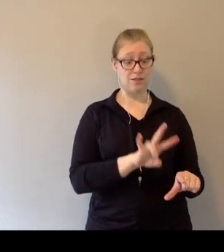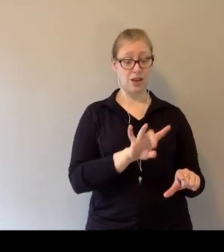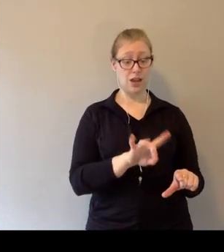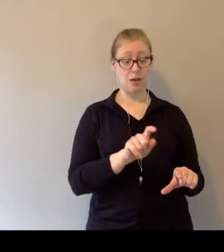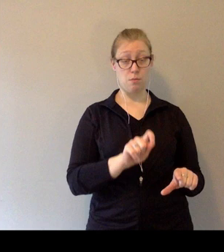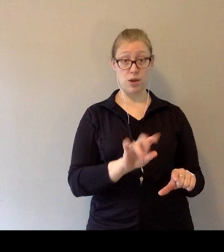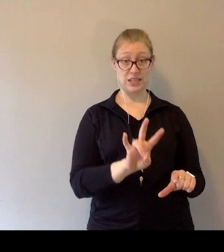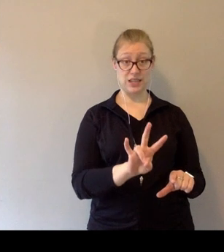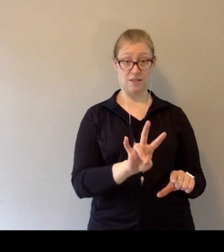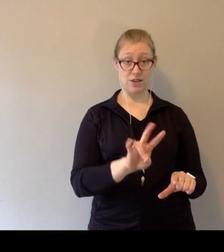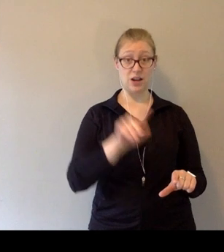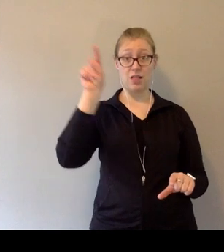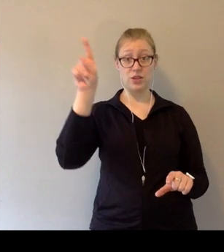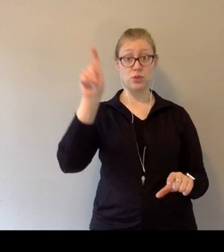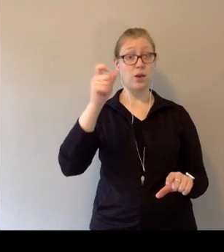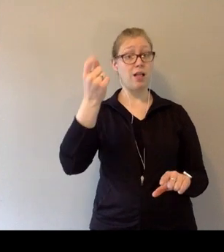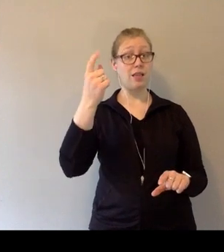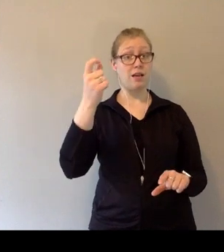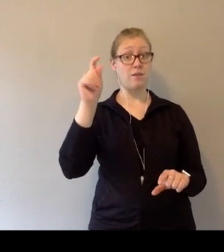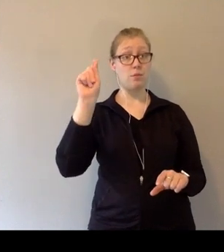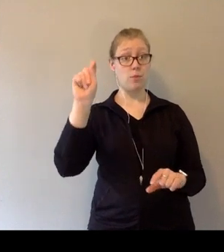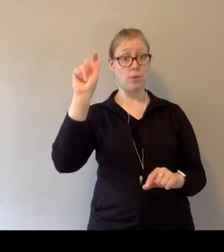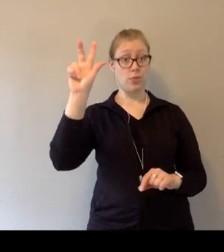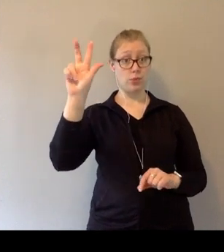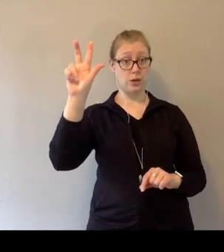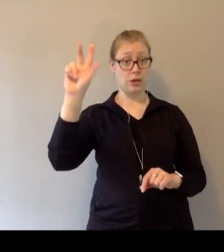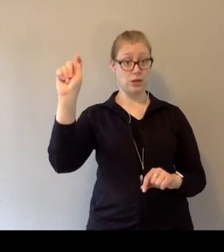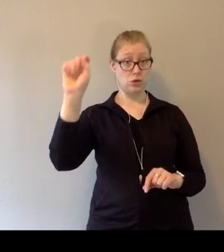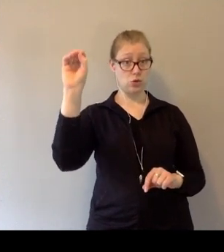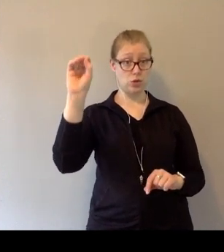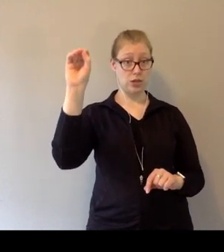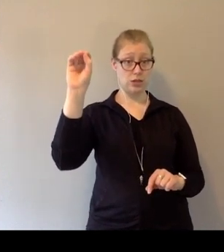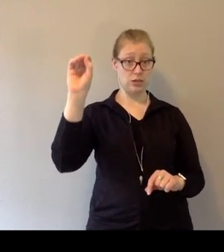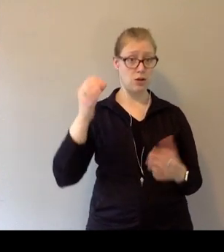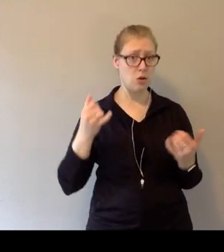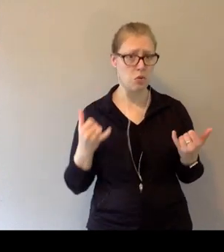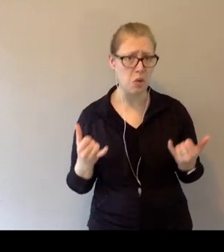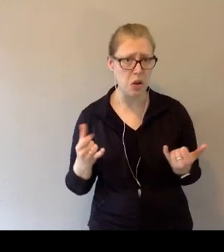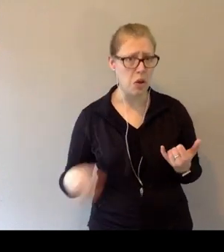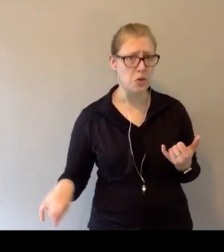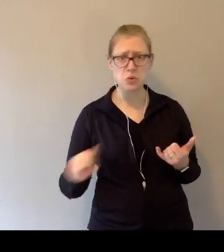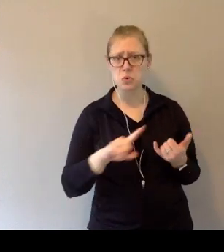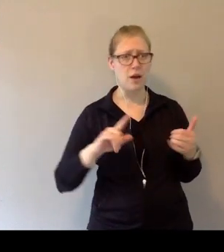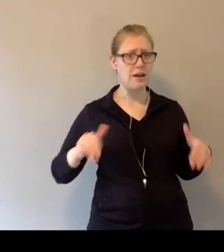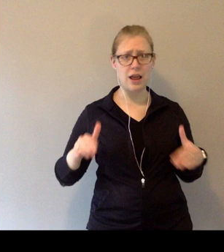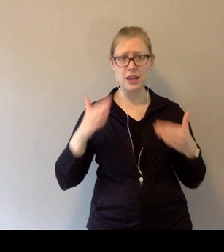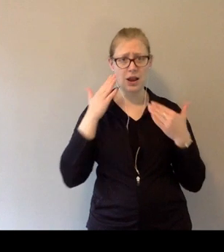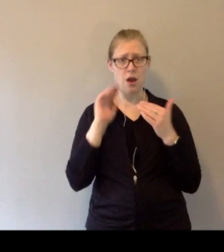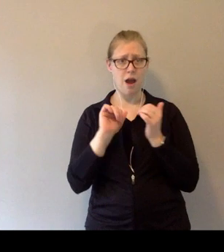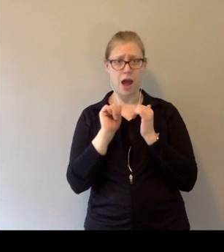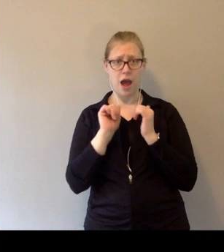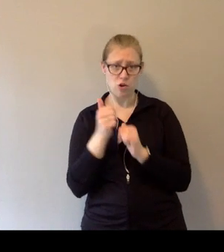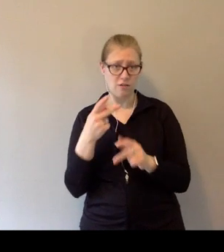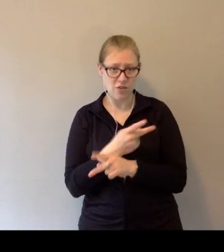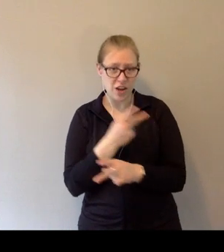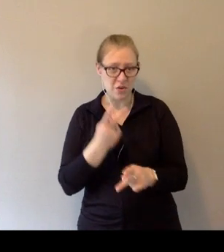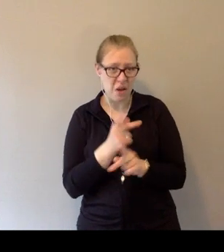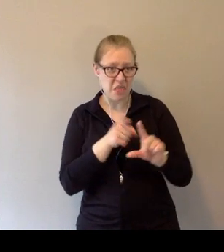11.3 degrees. And so right now you wouldn't know how to do that, how to find those out, but you